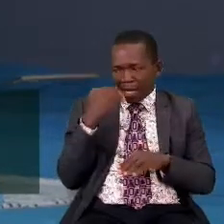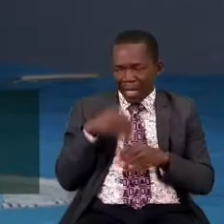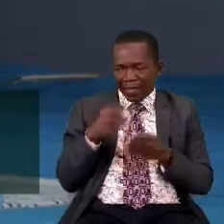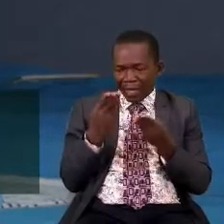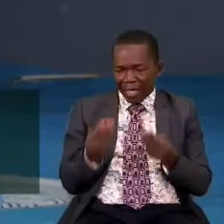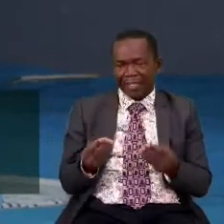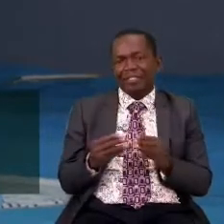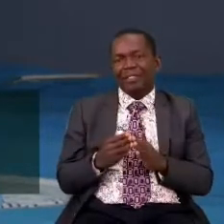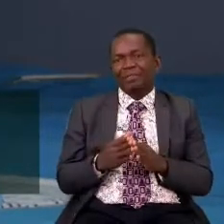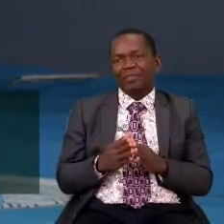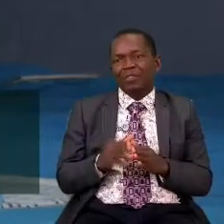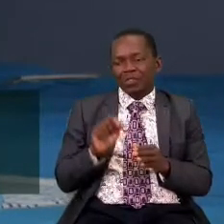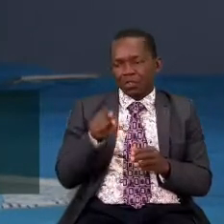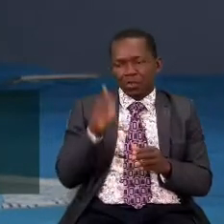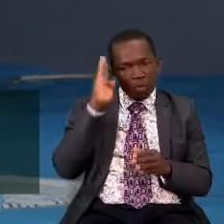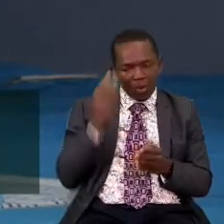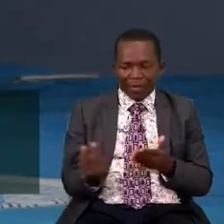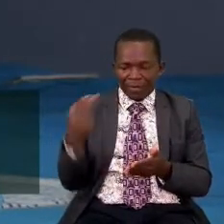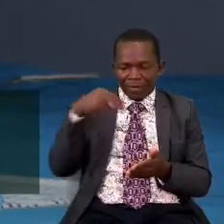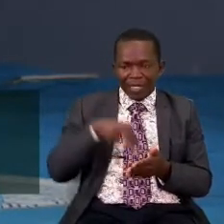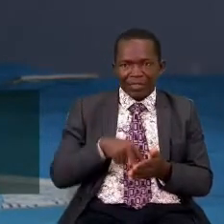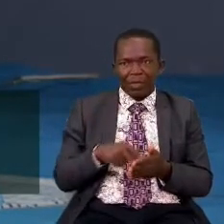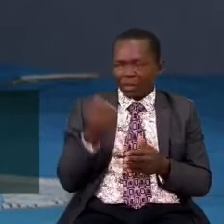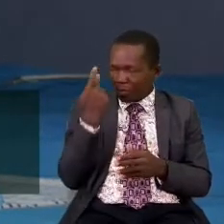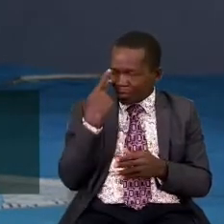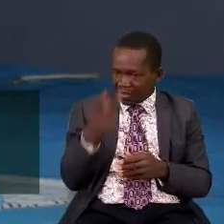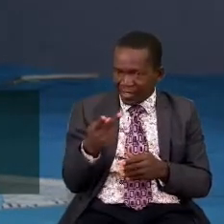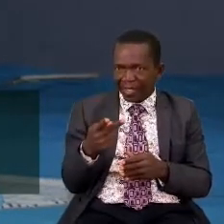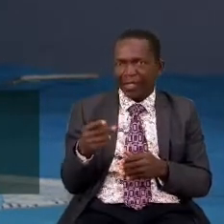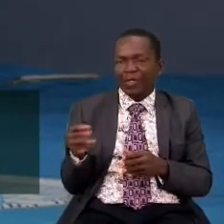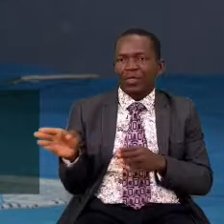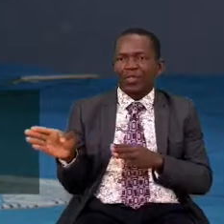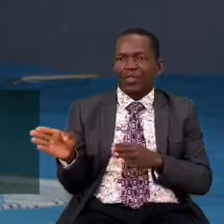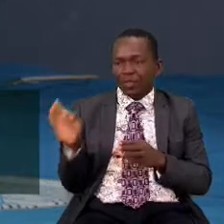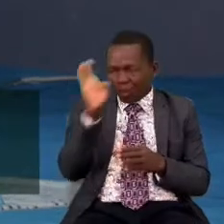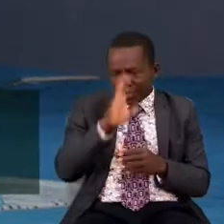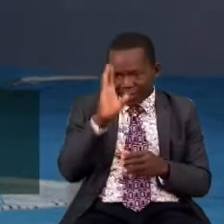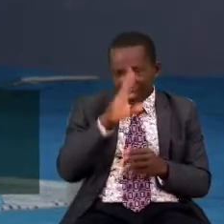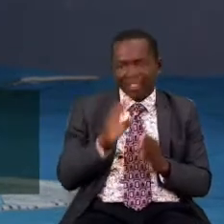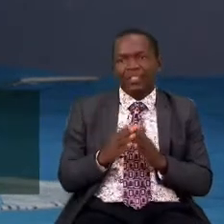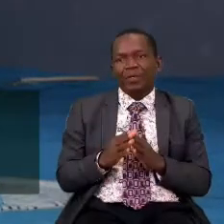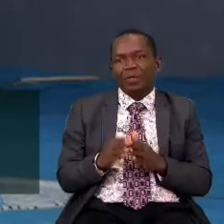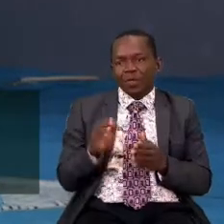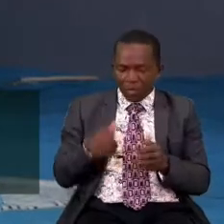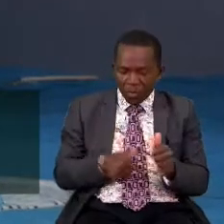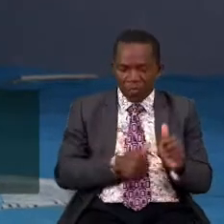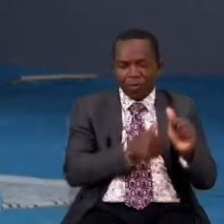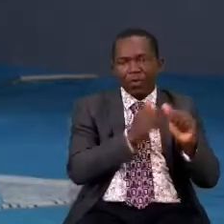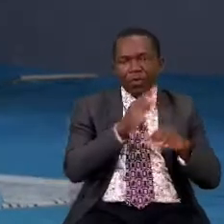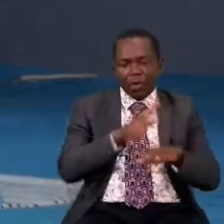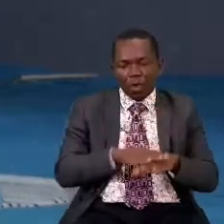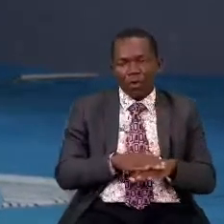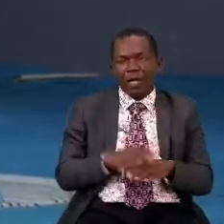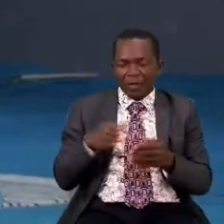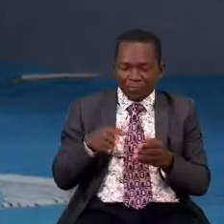will follow on and follow through. The great promises for an advancing, seeking